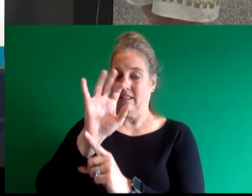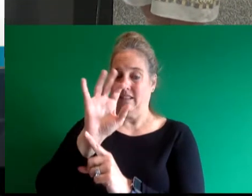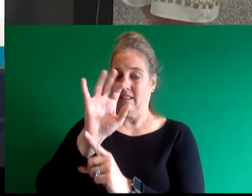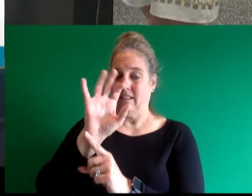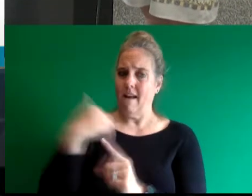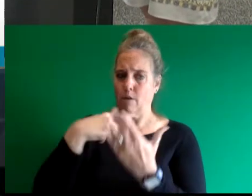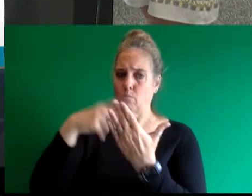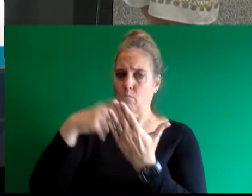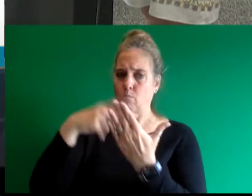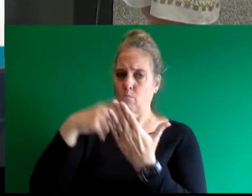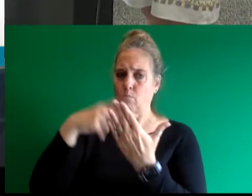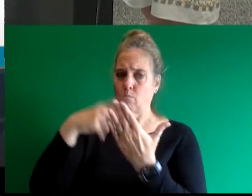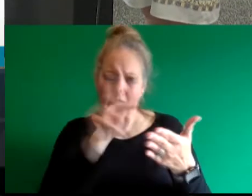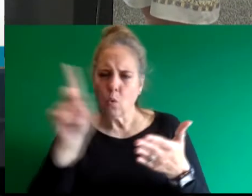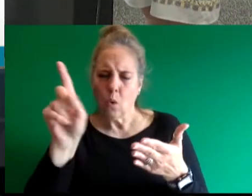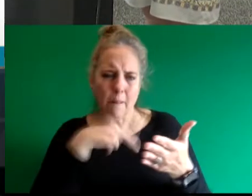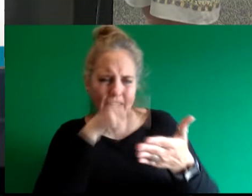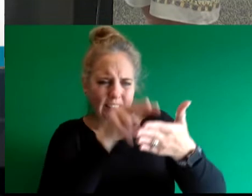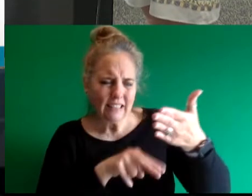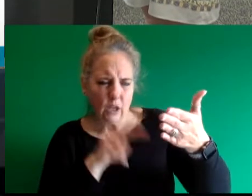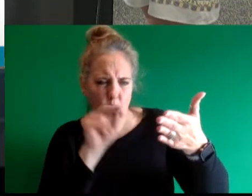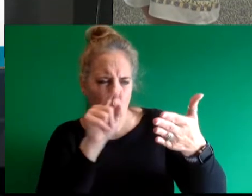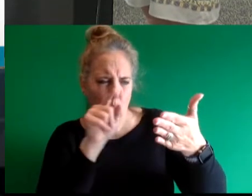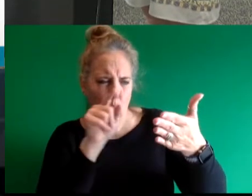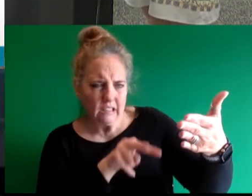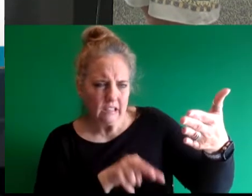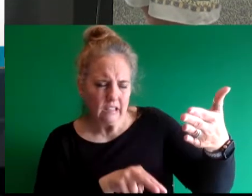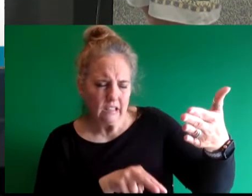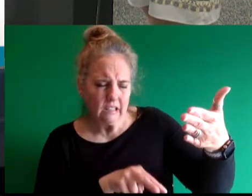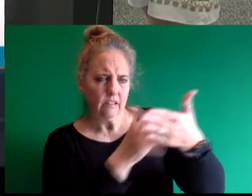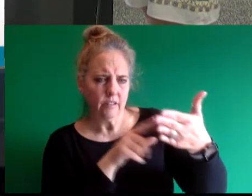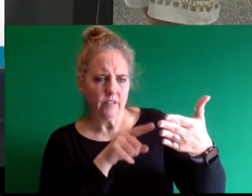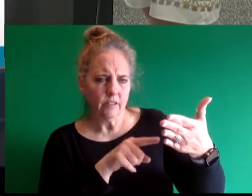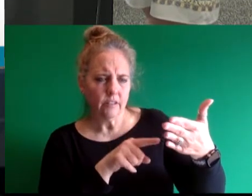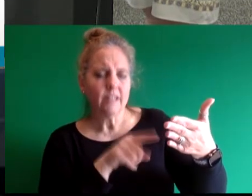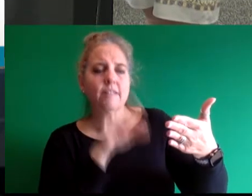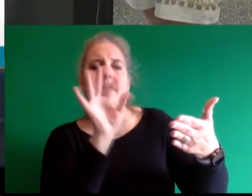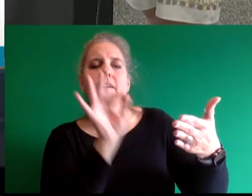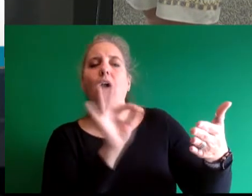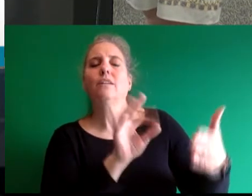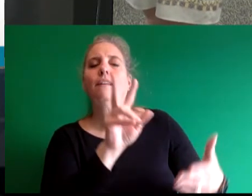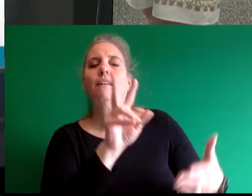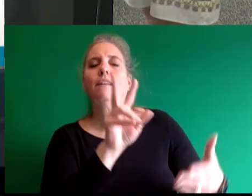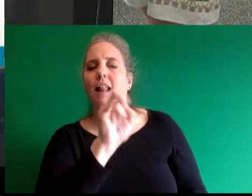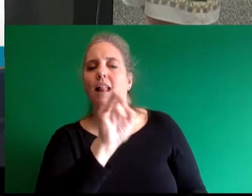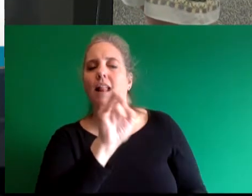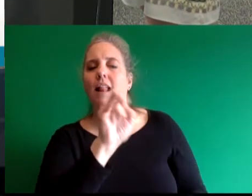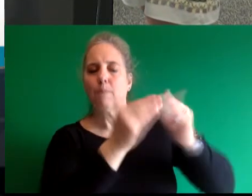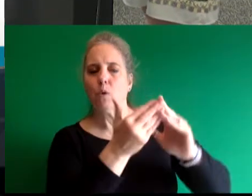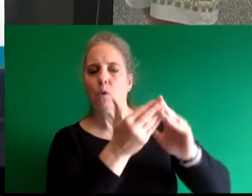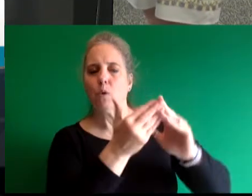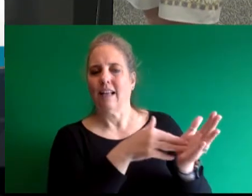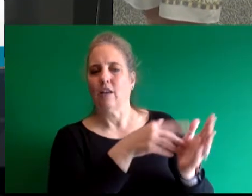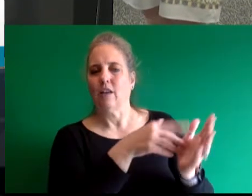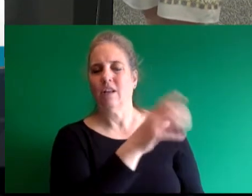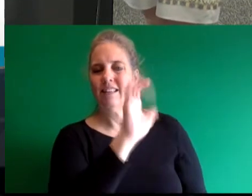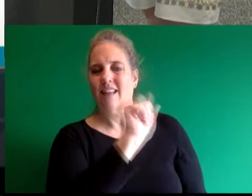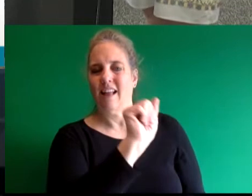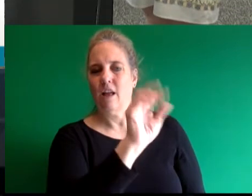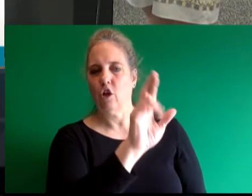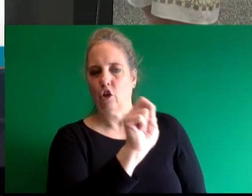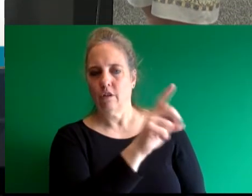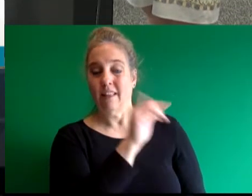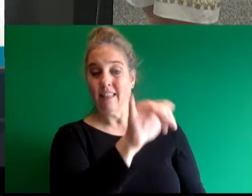Lead Community Mobilizer for Fountain Valley Communities That Care Coalition. This has been in place since 2016, so this is not